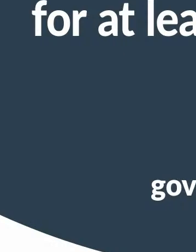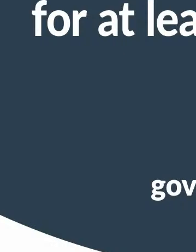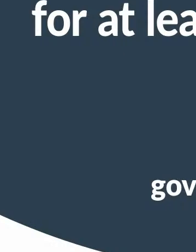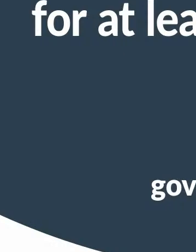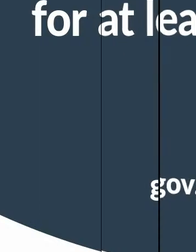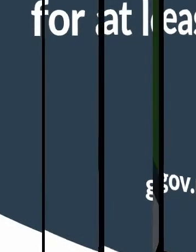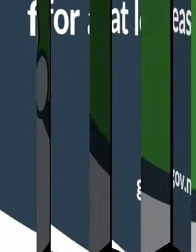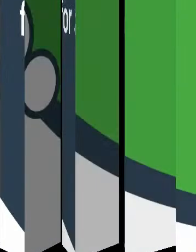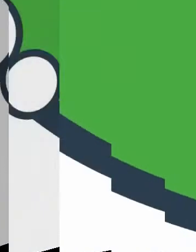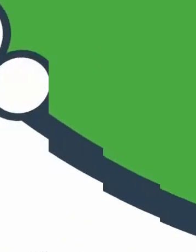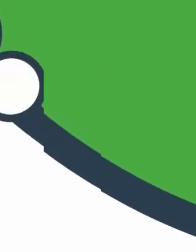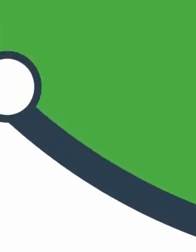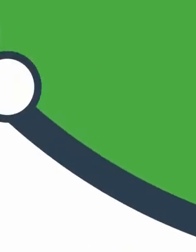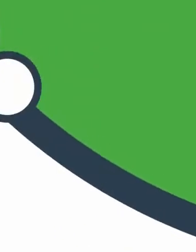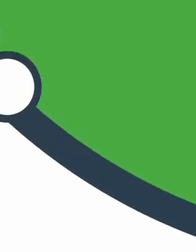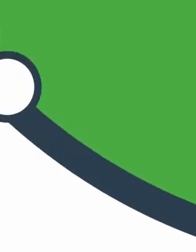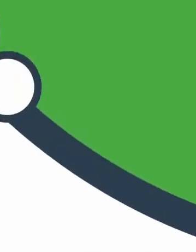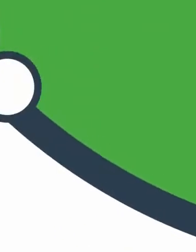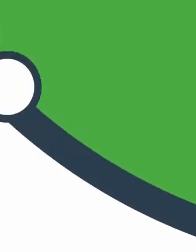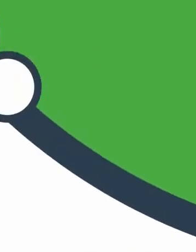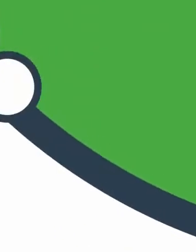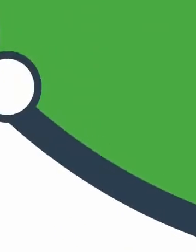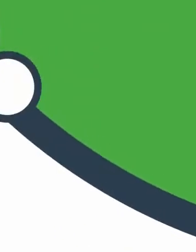Conference will begin shortly.